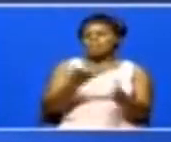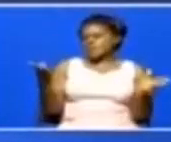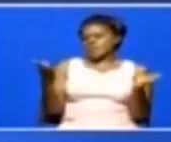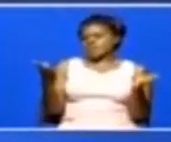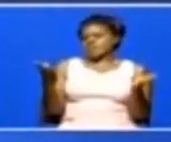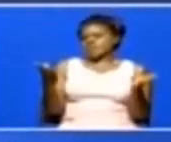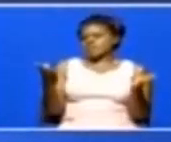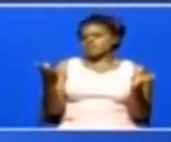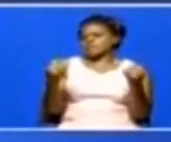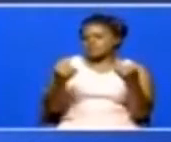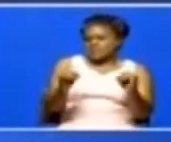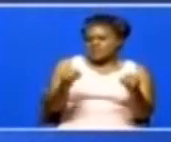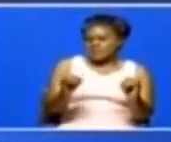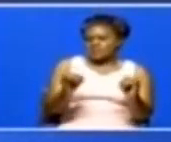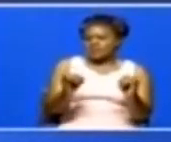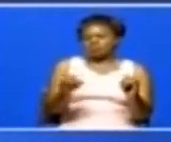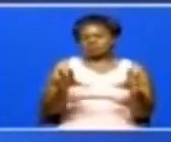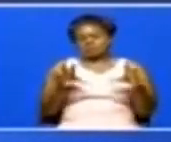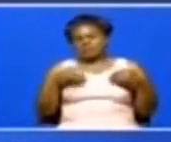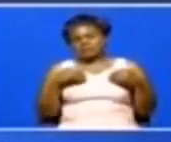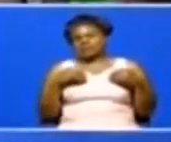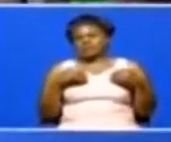to be struggling to accommodate.